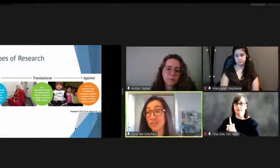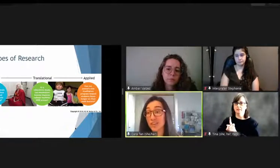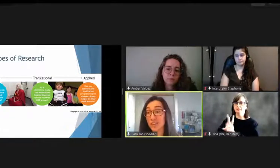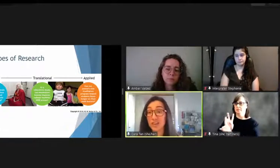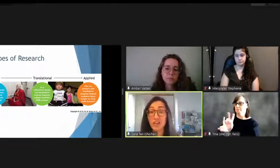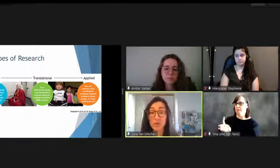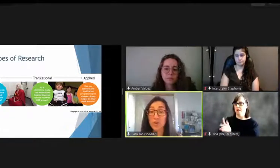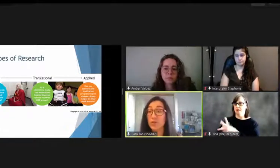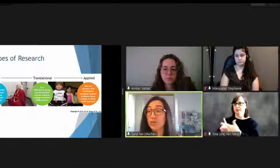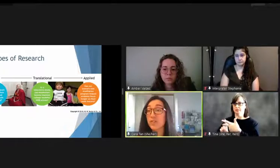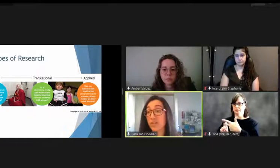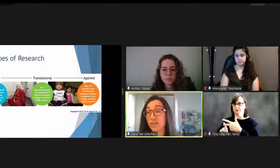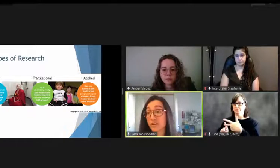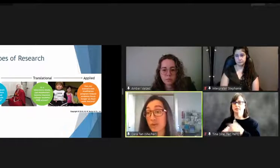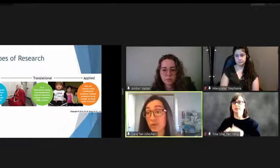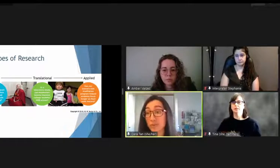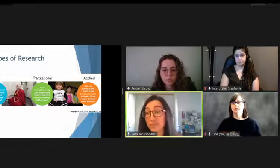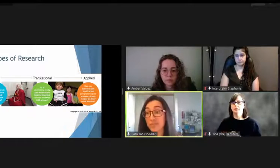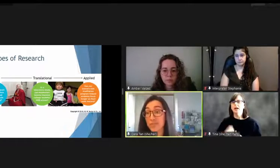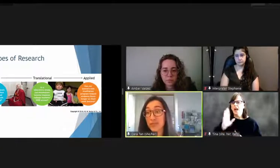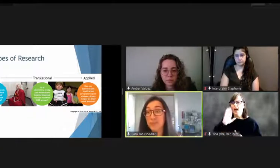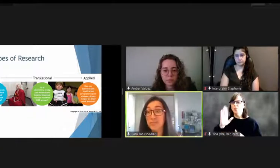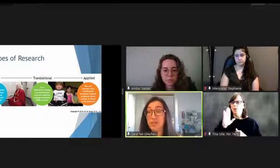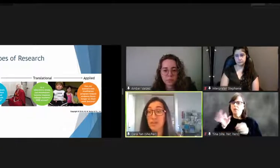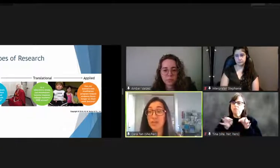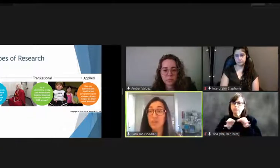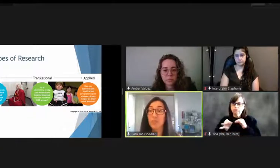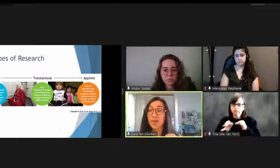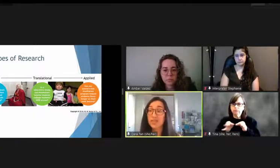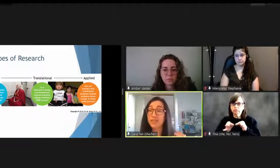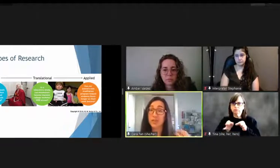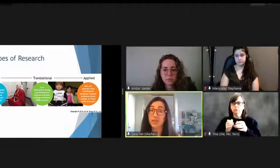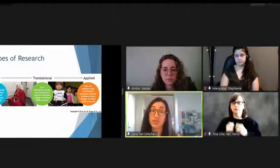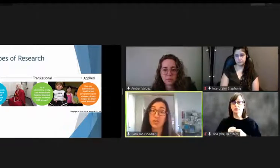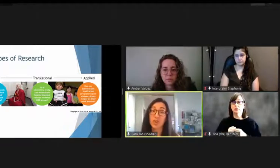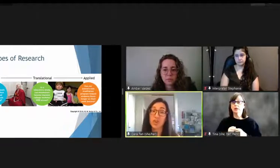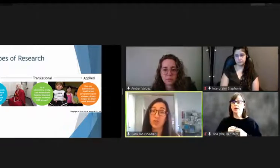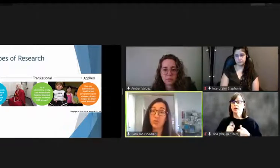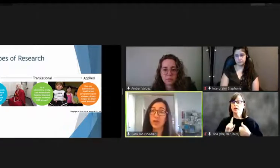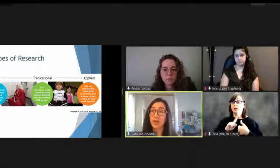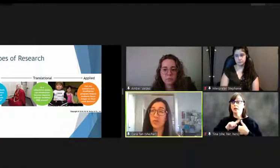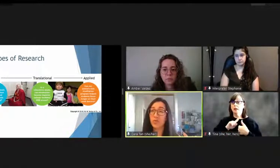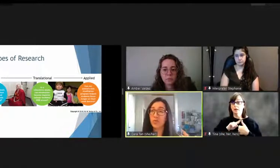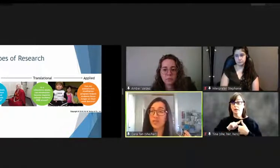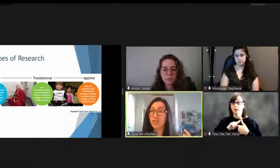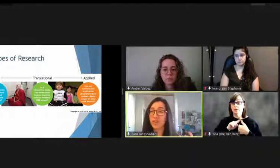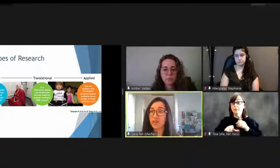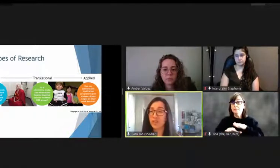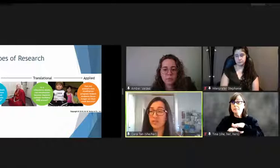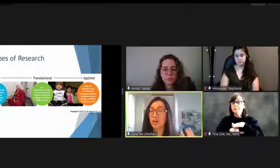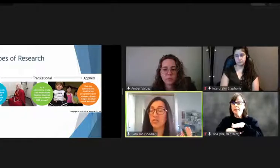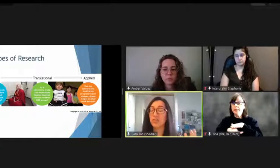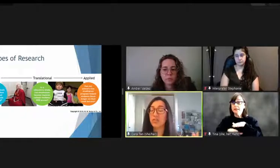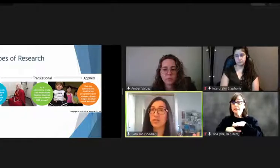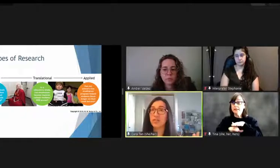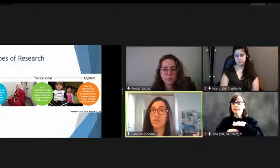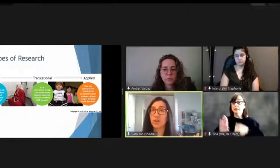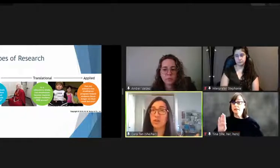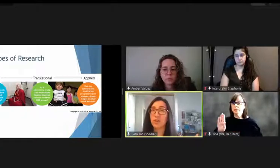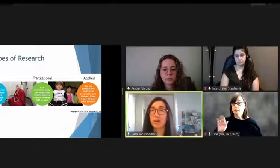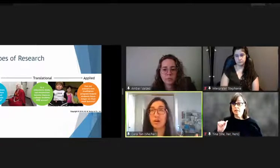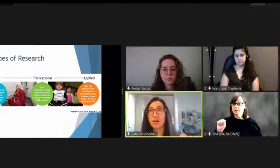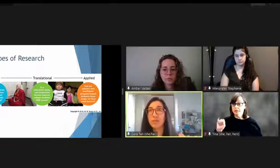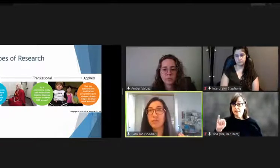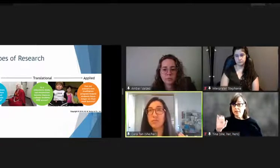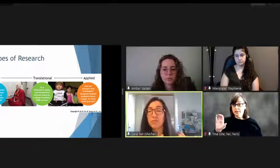each of these things, and then we'll go into their examples. Okay. So basic research is when we're really looking to understand